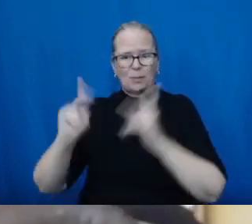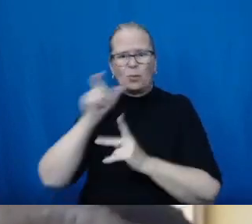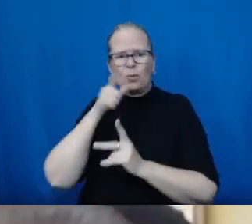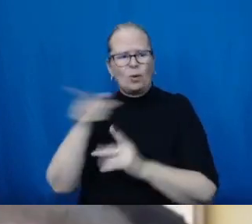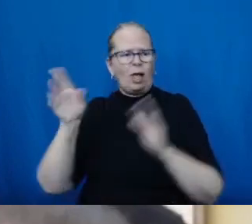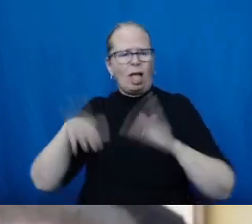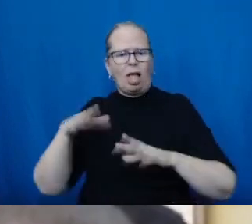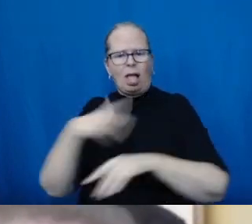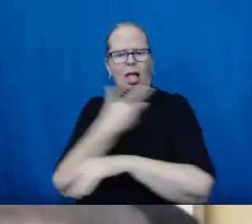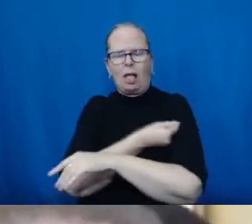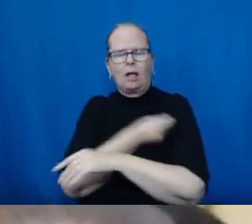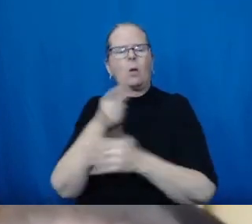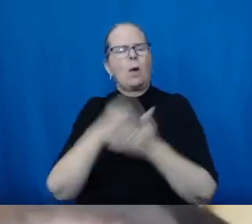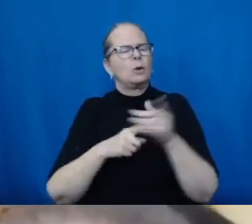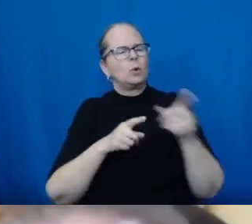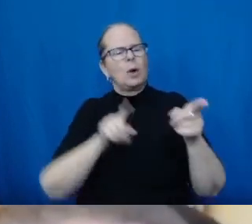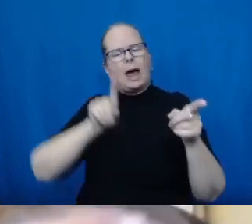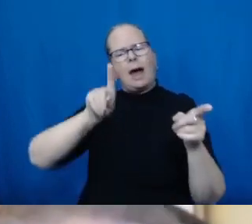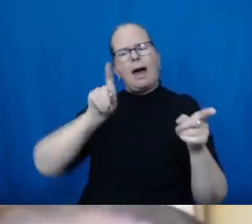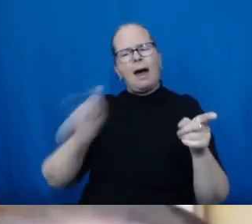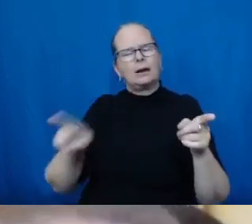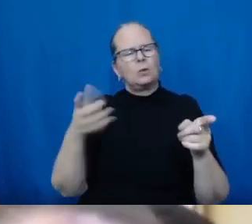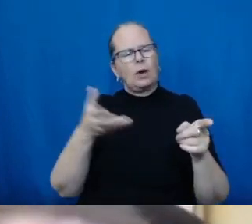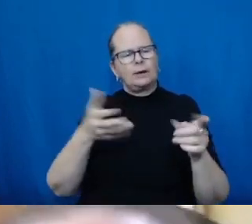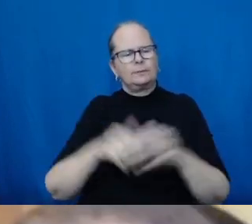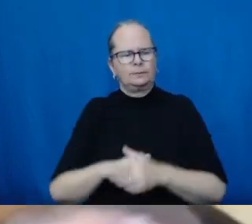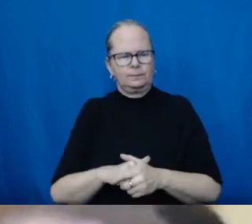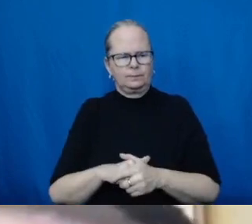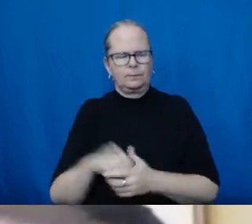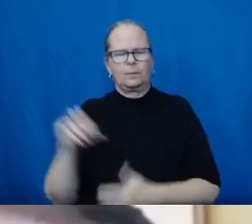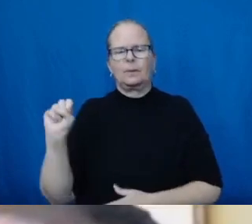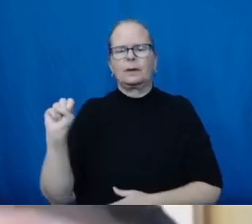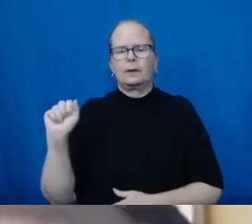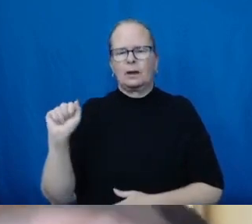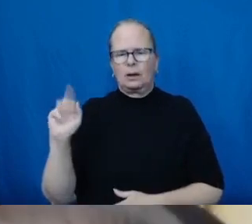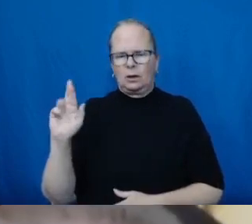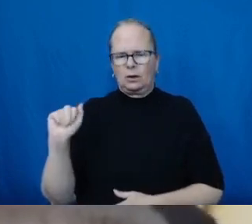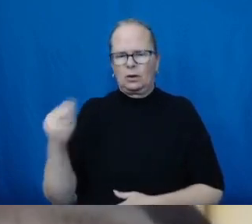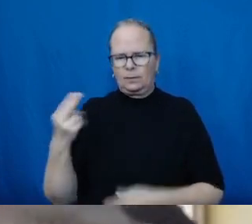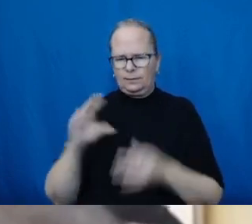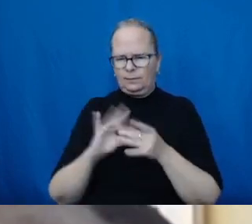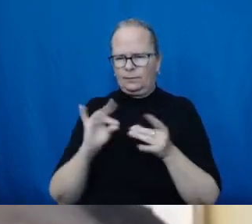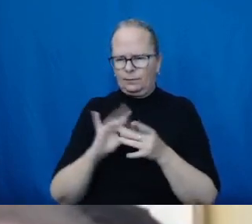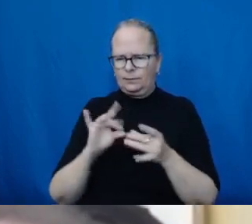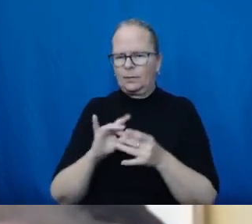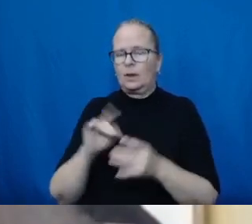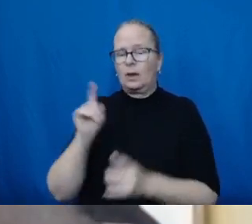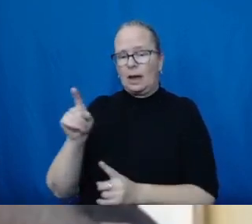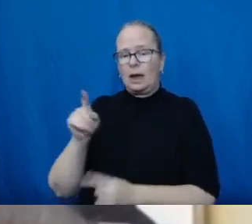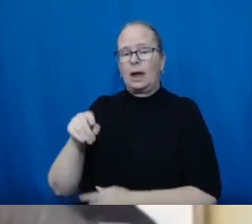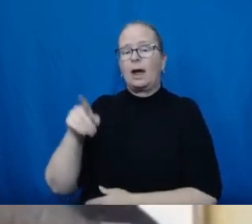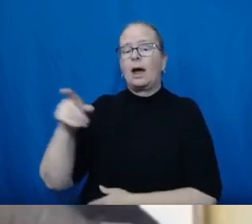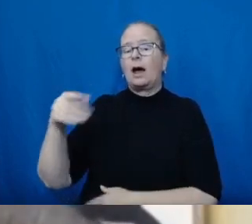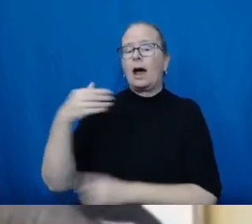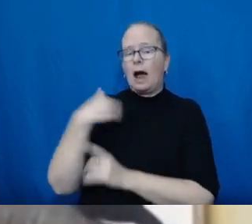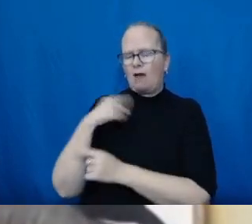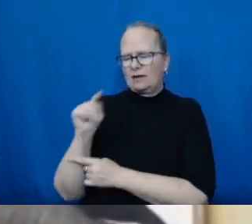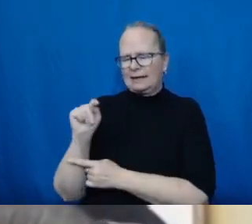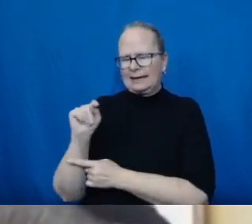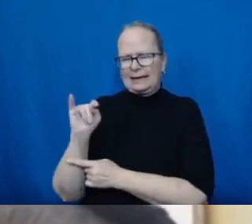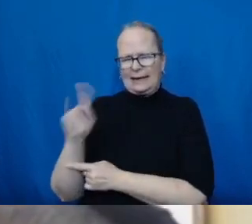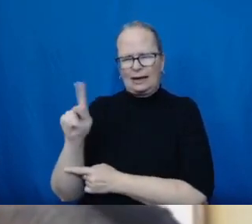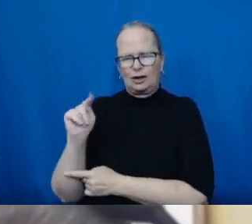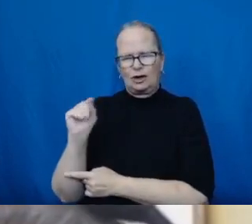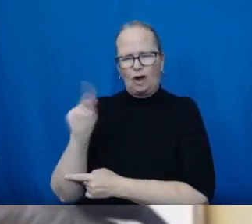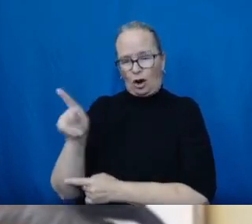found a TikTok. We can discuss later whether TikTok is a valuable source of information, but it is a good way for getting ideas for starting these conversations. And